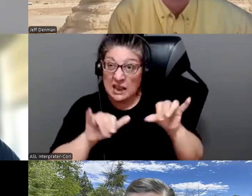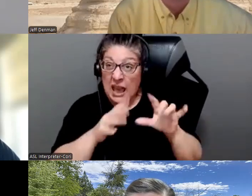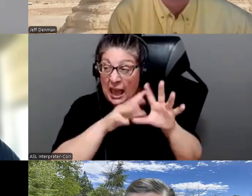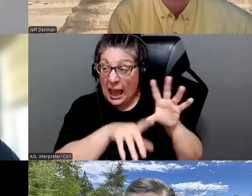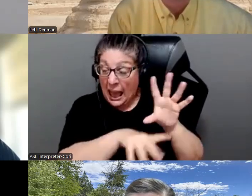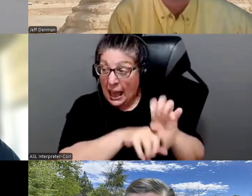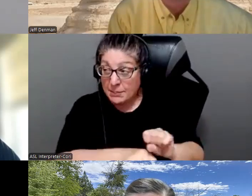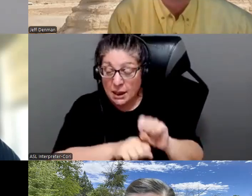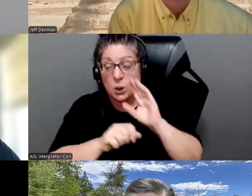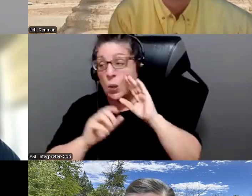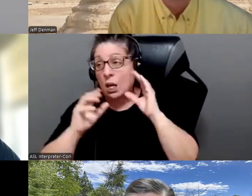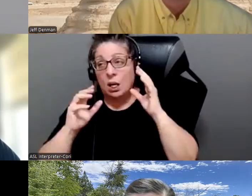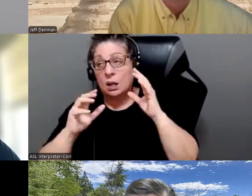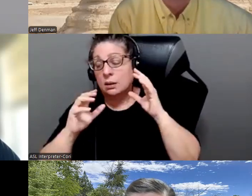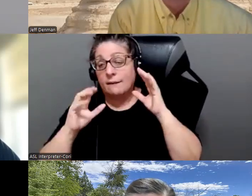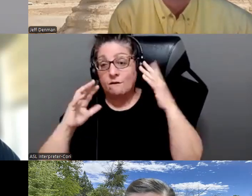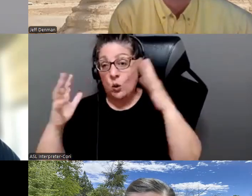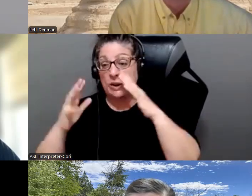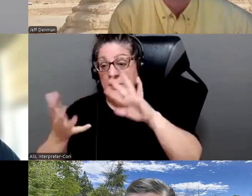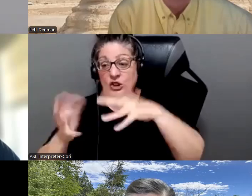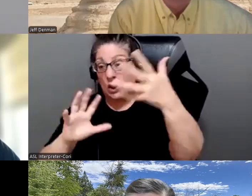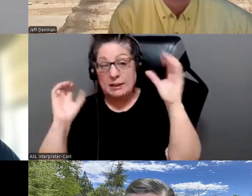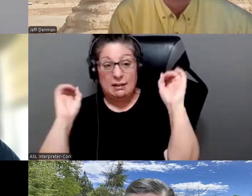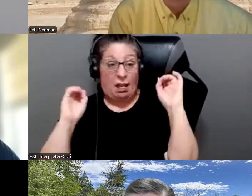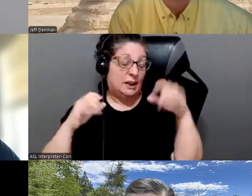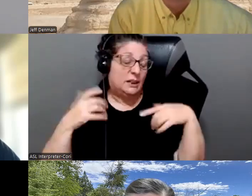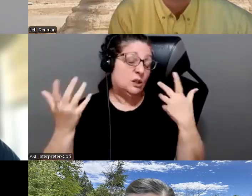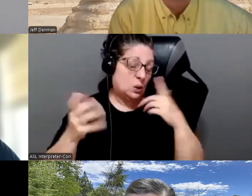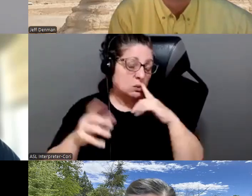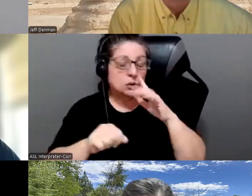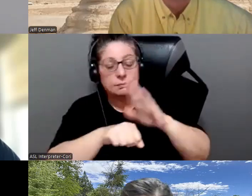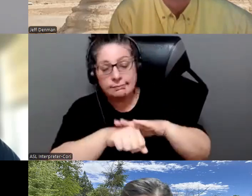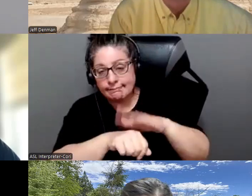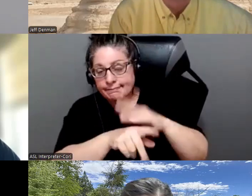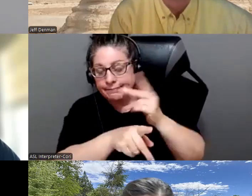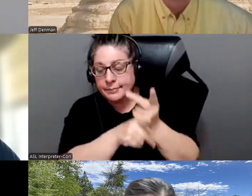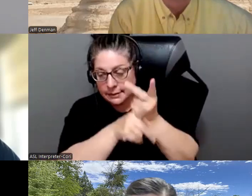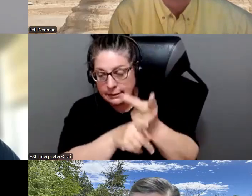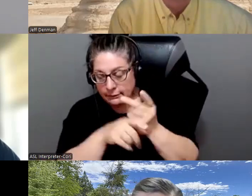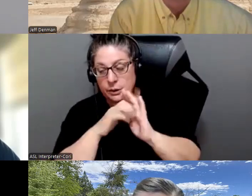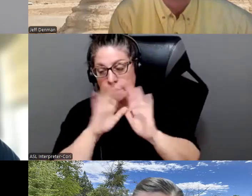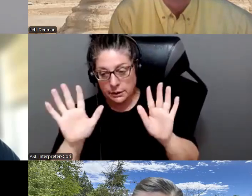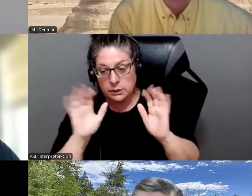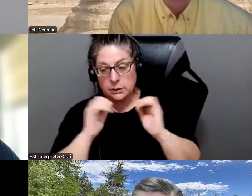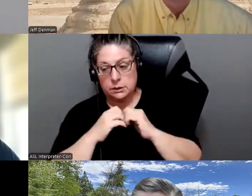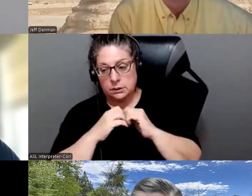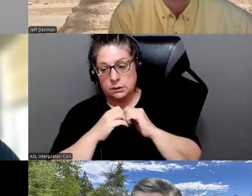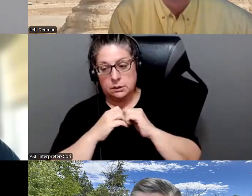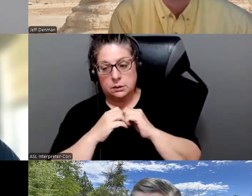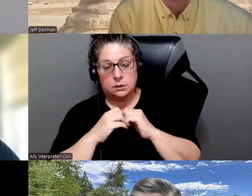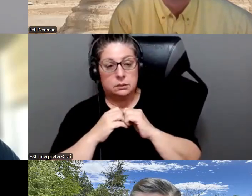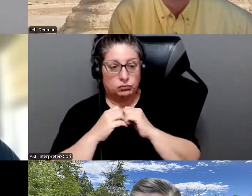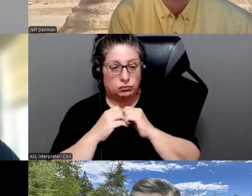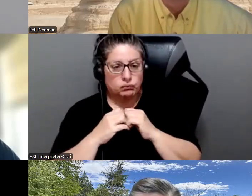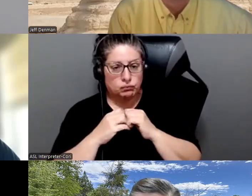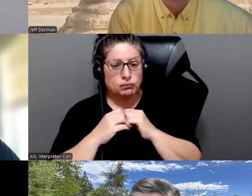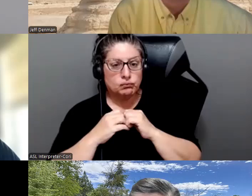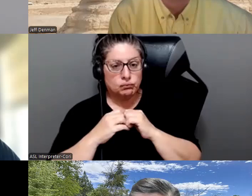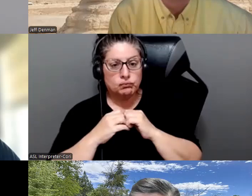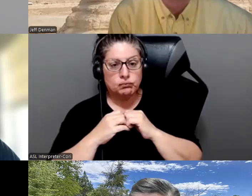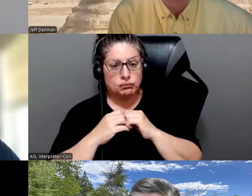you're not gonna do any forest disturbance. So I would just caution folks to just